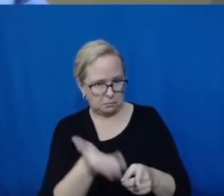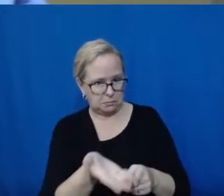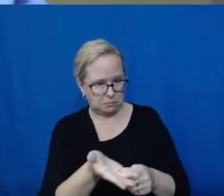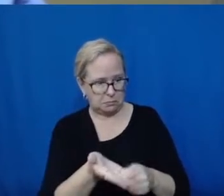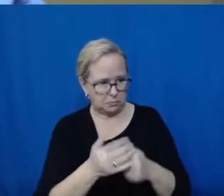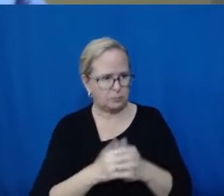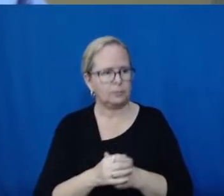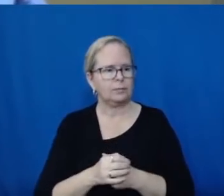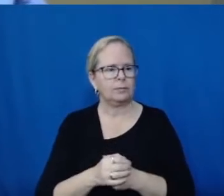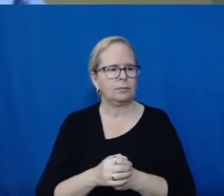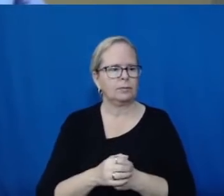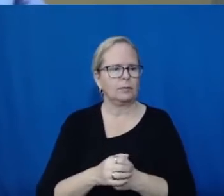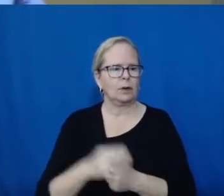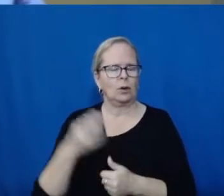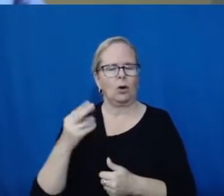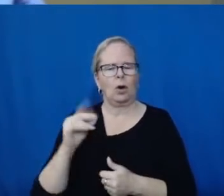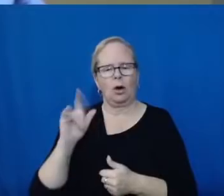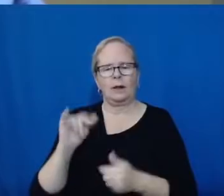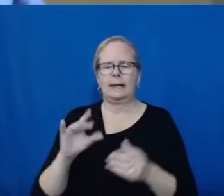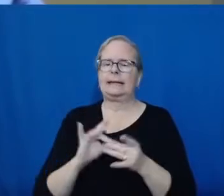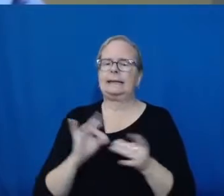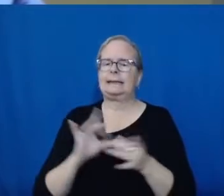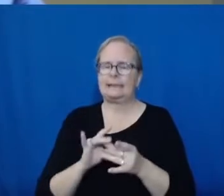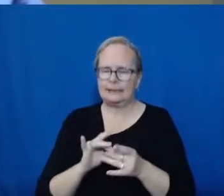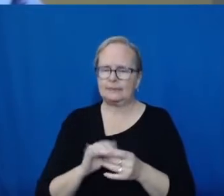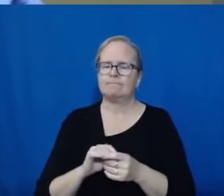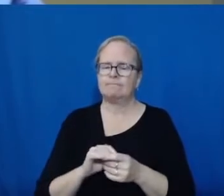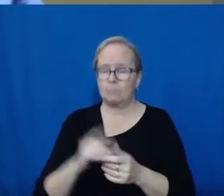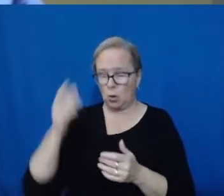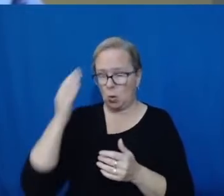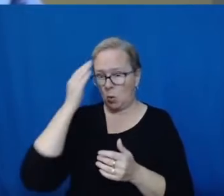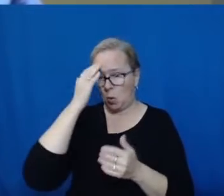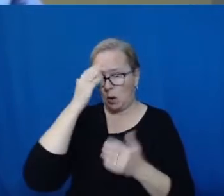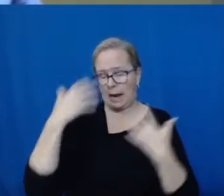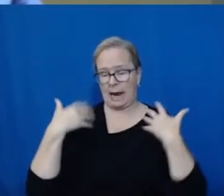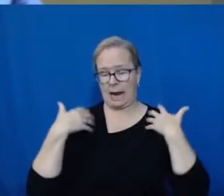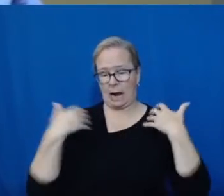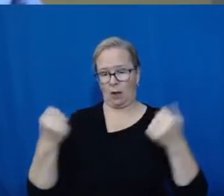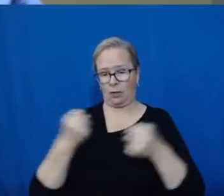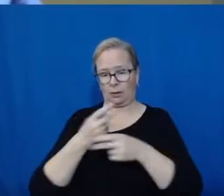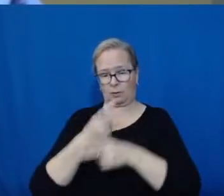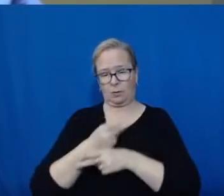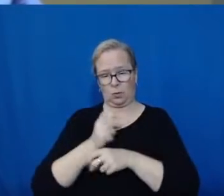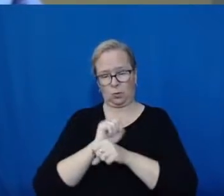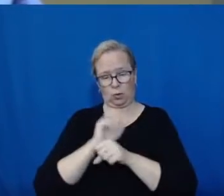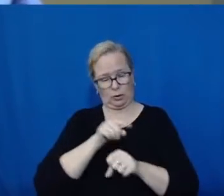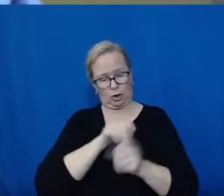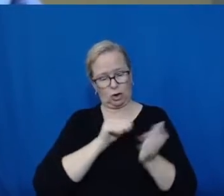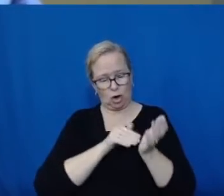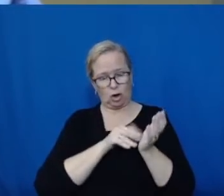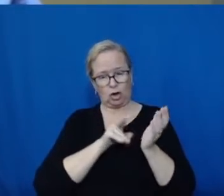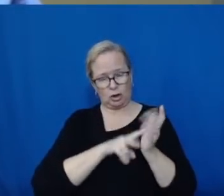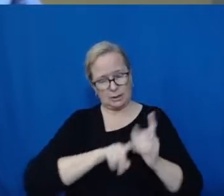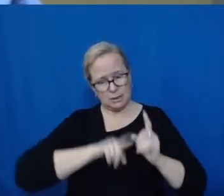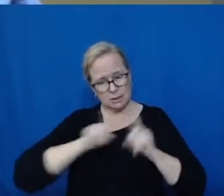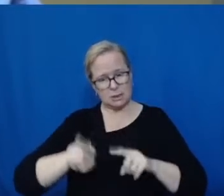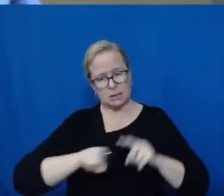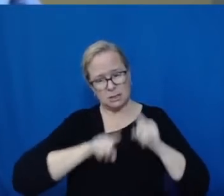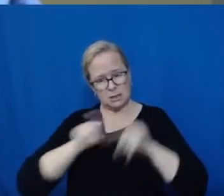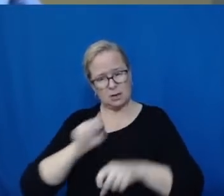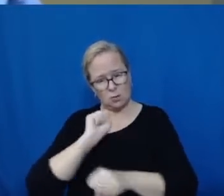I think I would say if you know a healthcare worker who is currently still showing up to their job at the